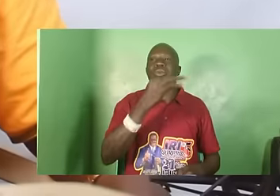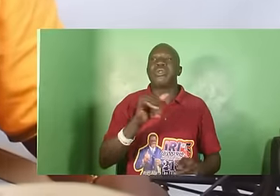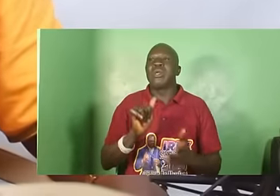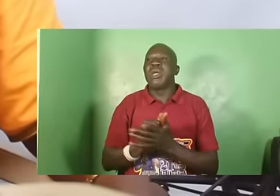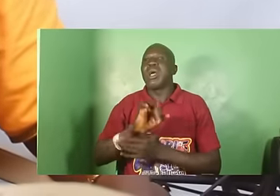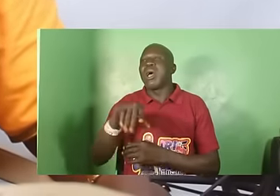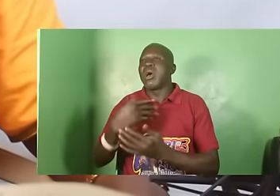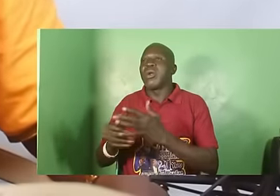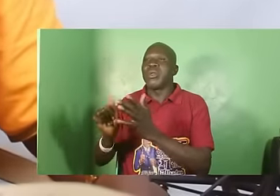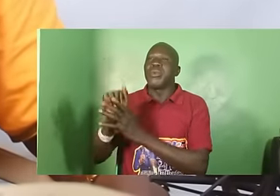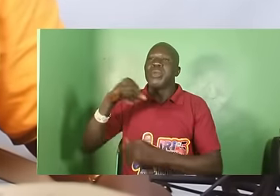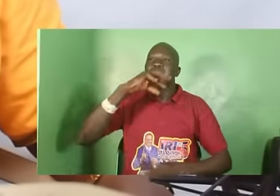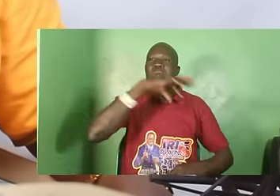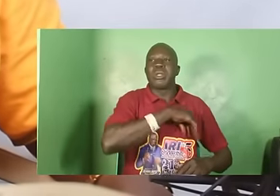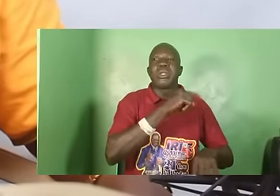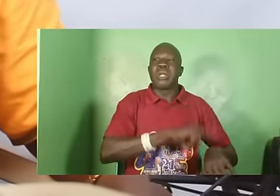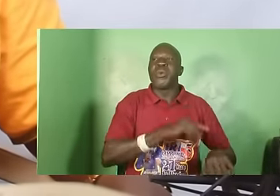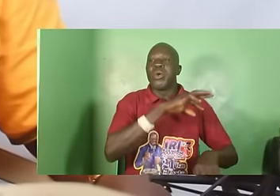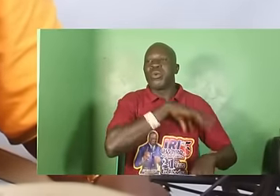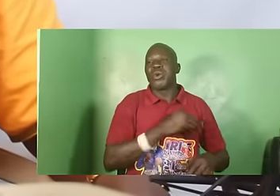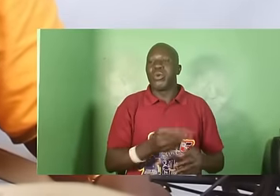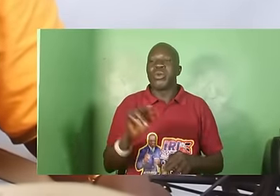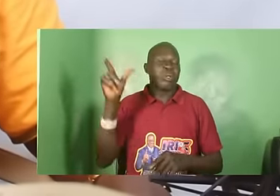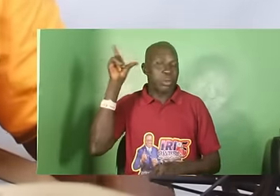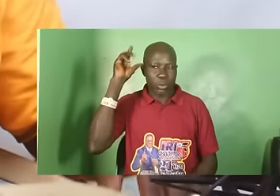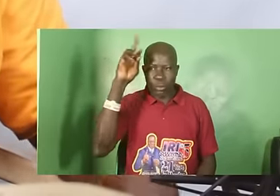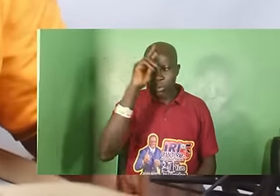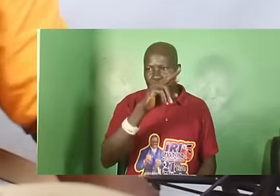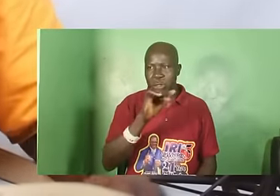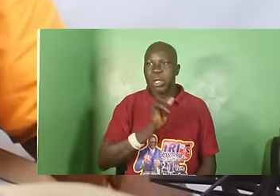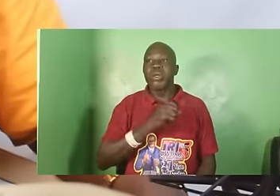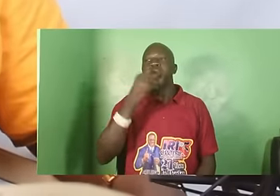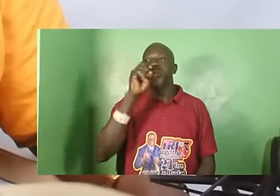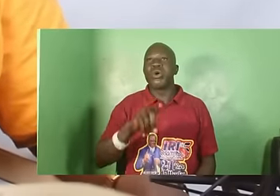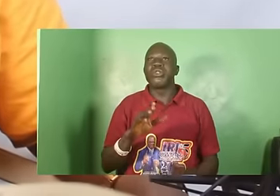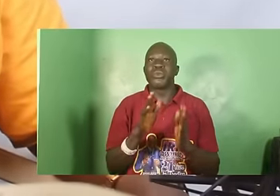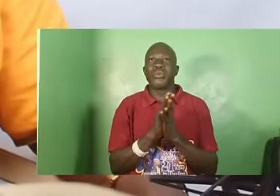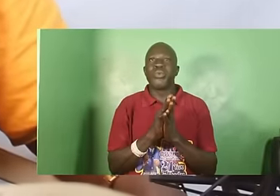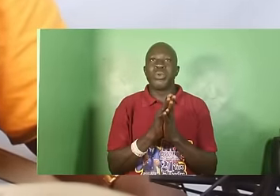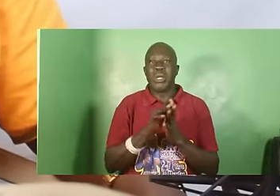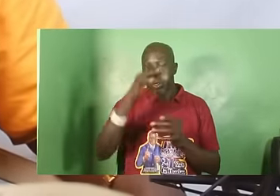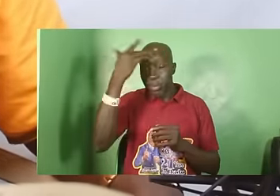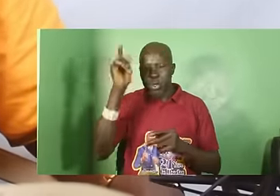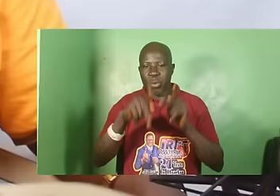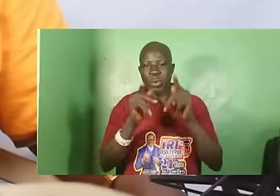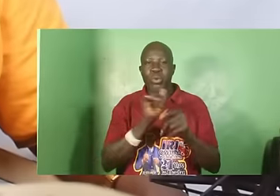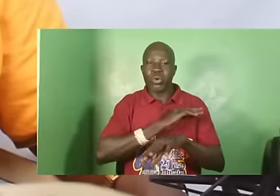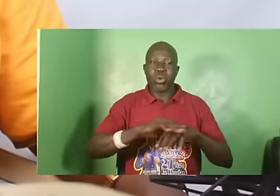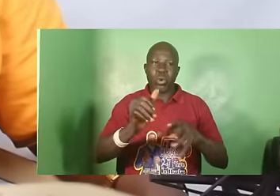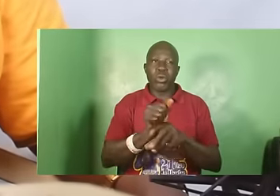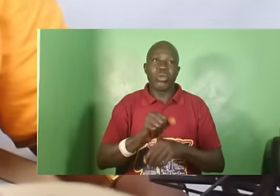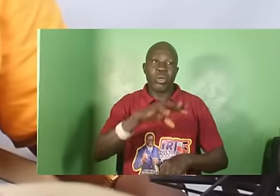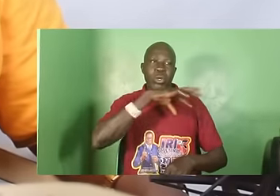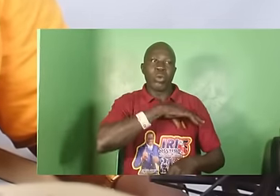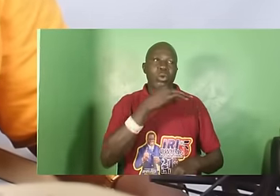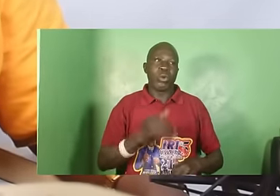reproved. This is the time of reward. Egba me sa. This is let the body of my duwa. That is what we must do. Tori awon to fe ke je ere yen. Because of the people that